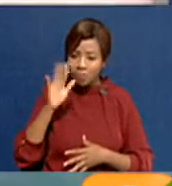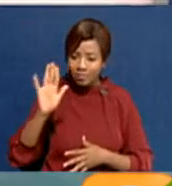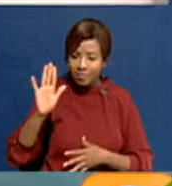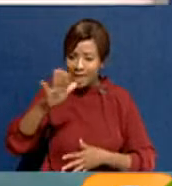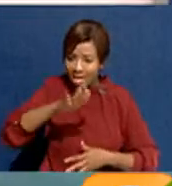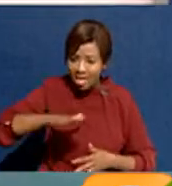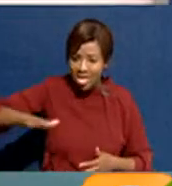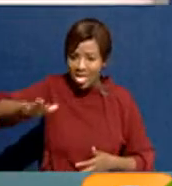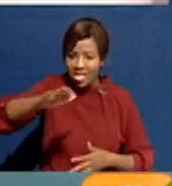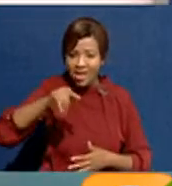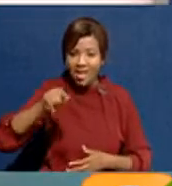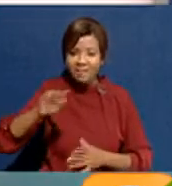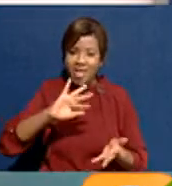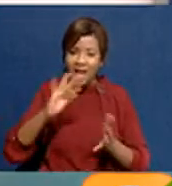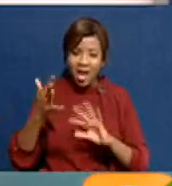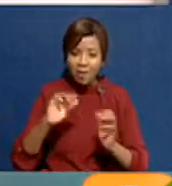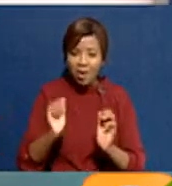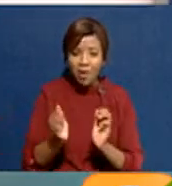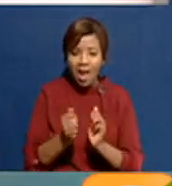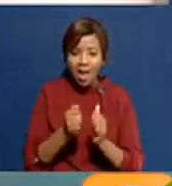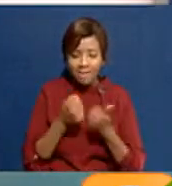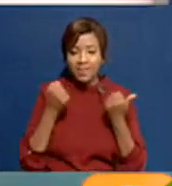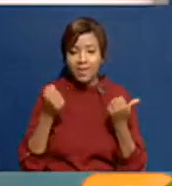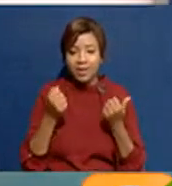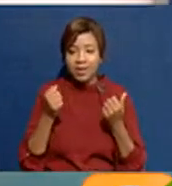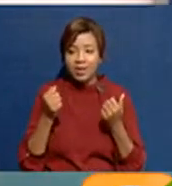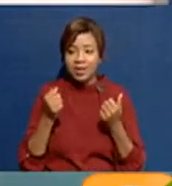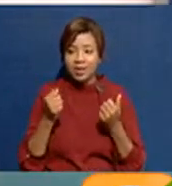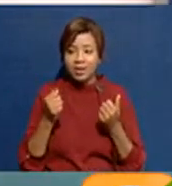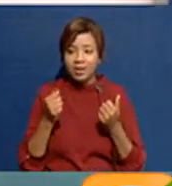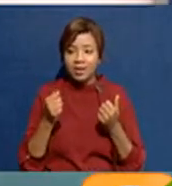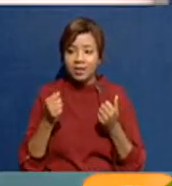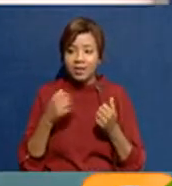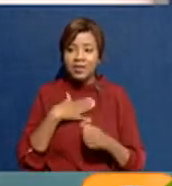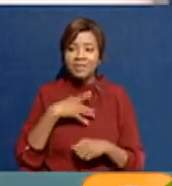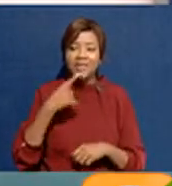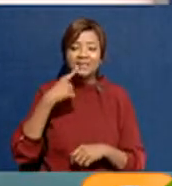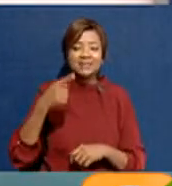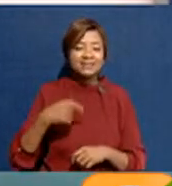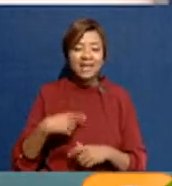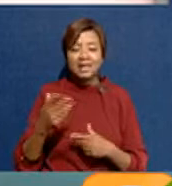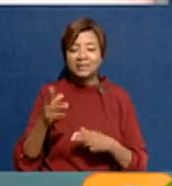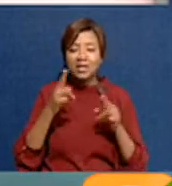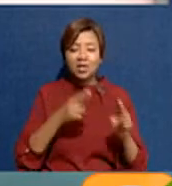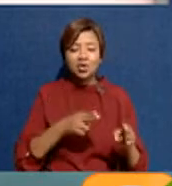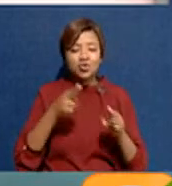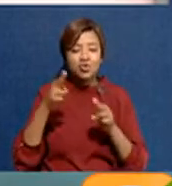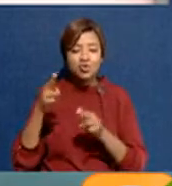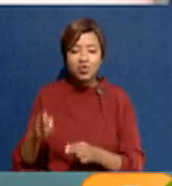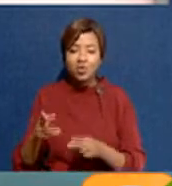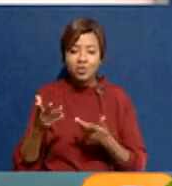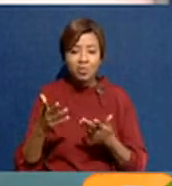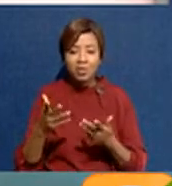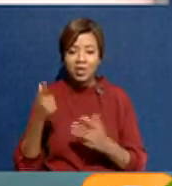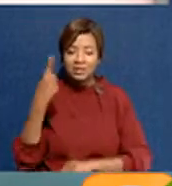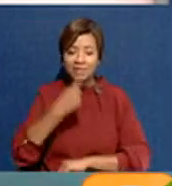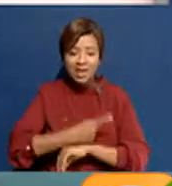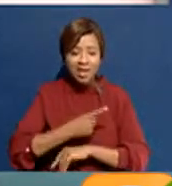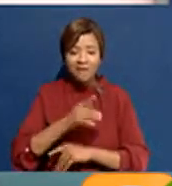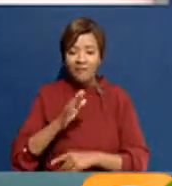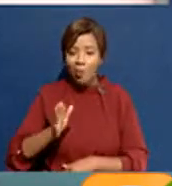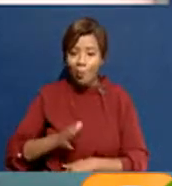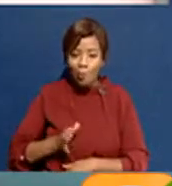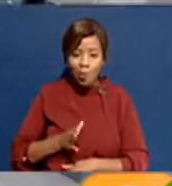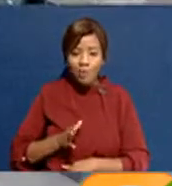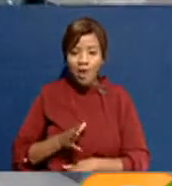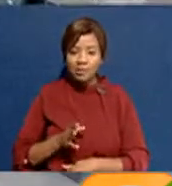ground. Before we get into what is needed, walk us through a typical day for a mother in Migori County